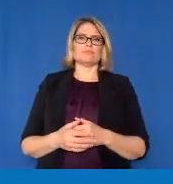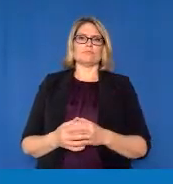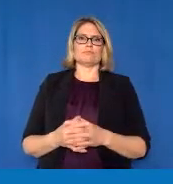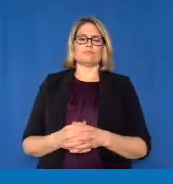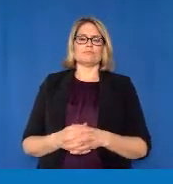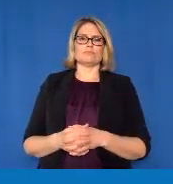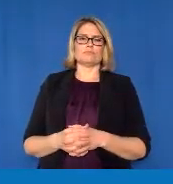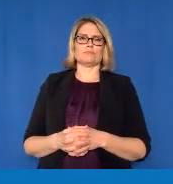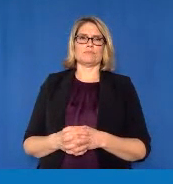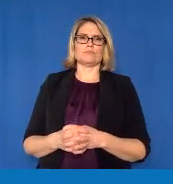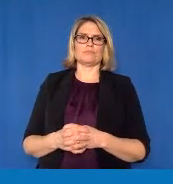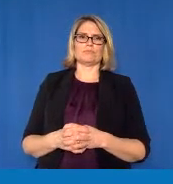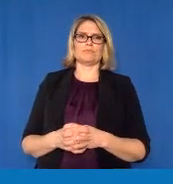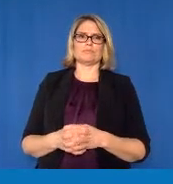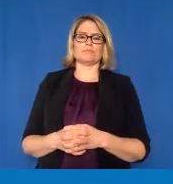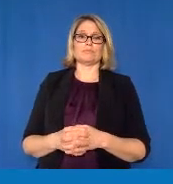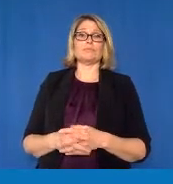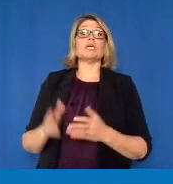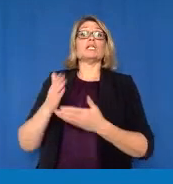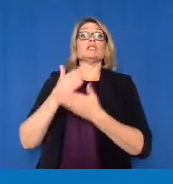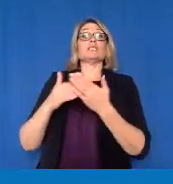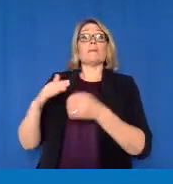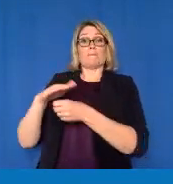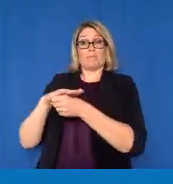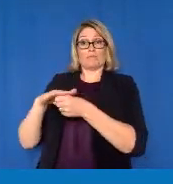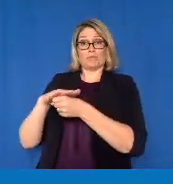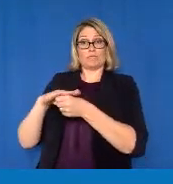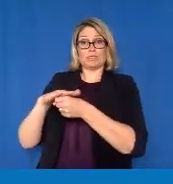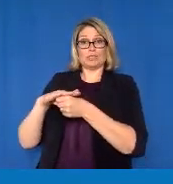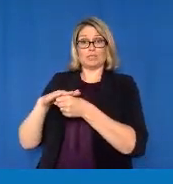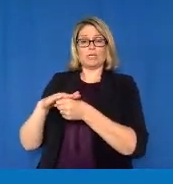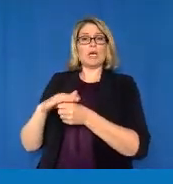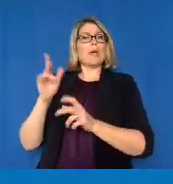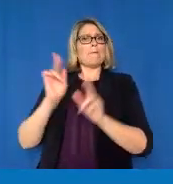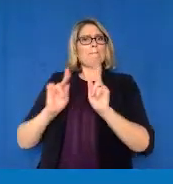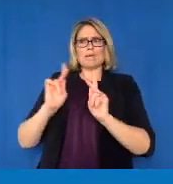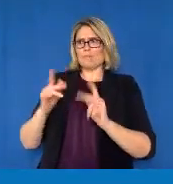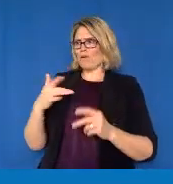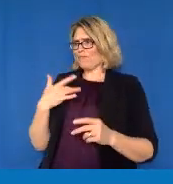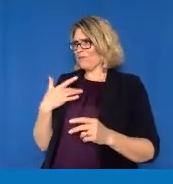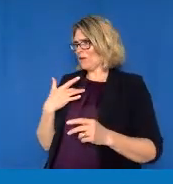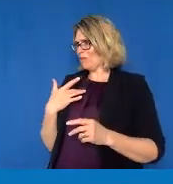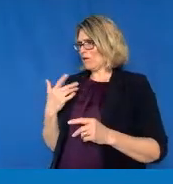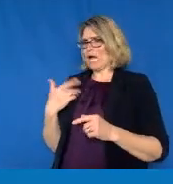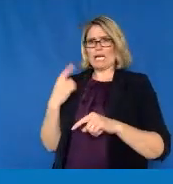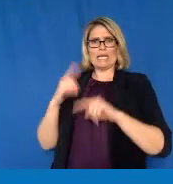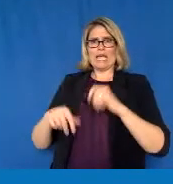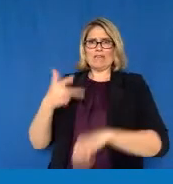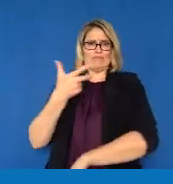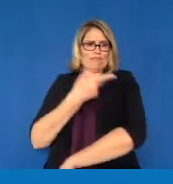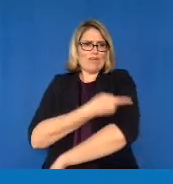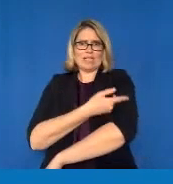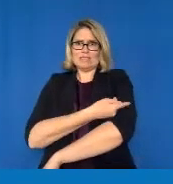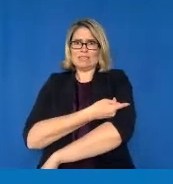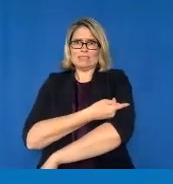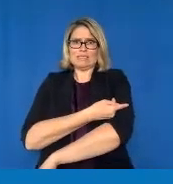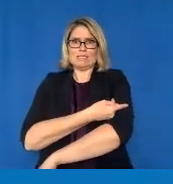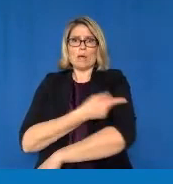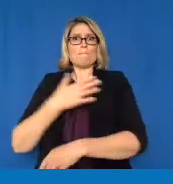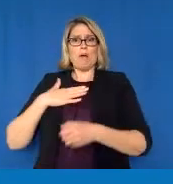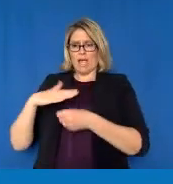Basically, in some regions, people are worried about not having access to the vaccine in their